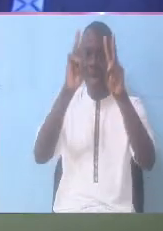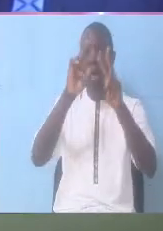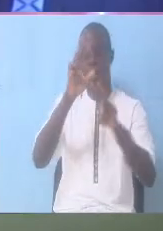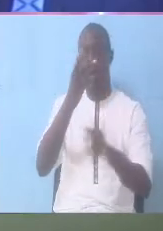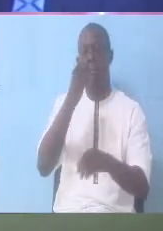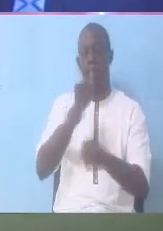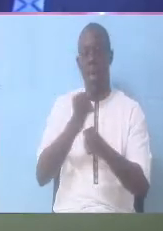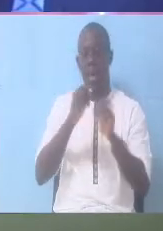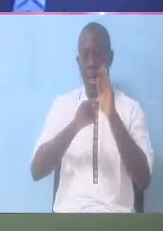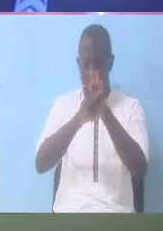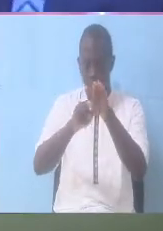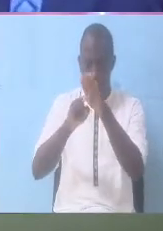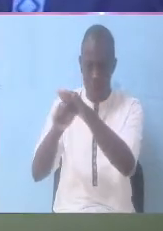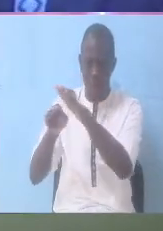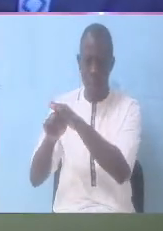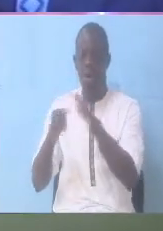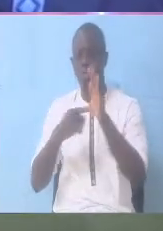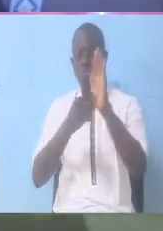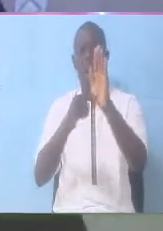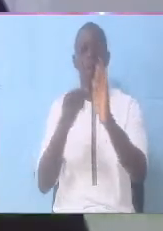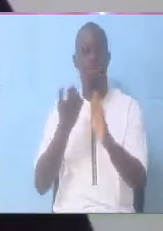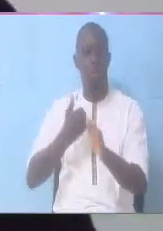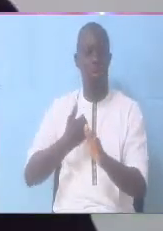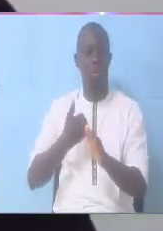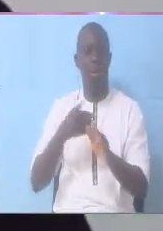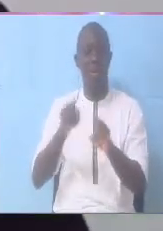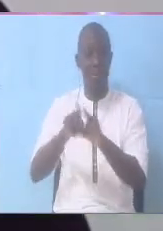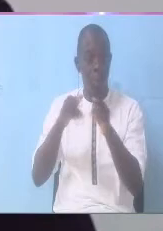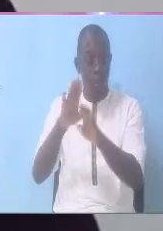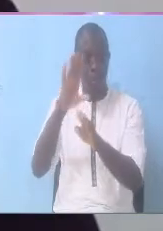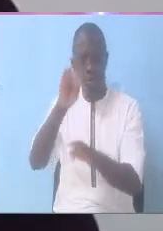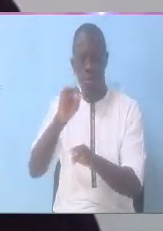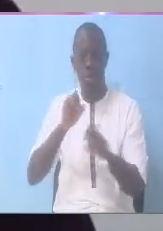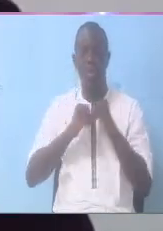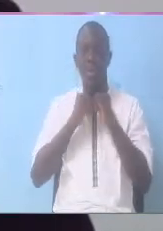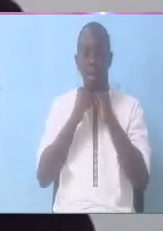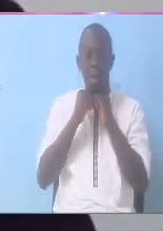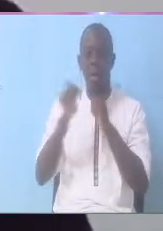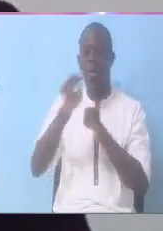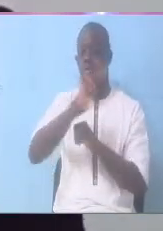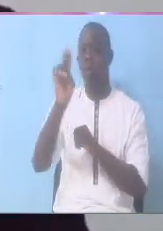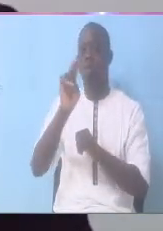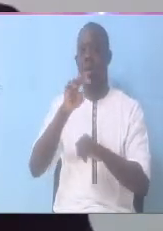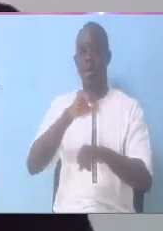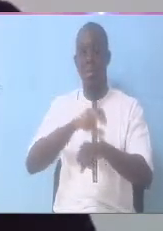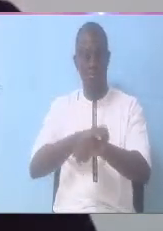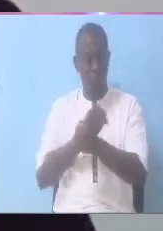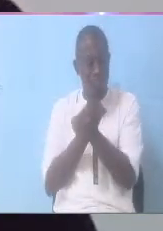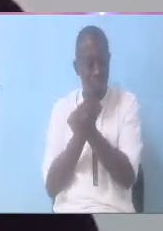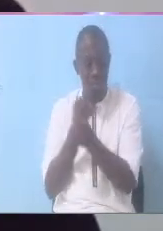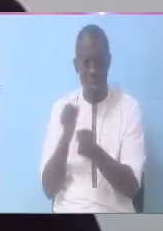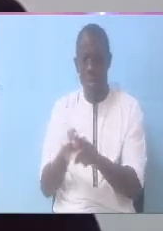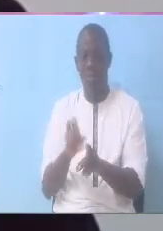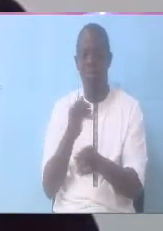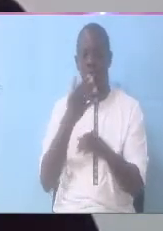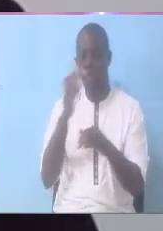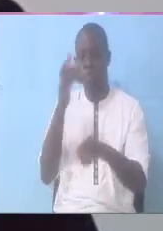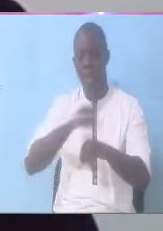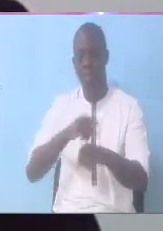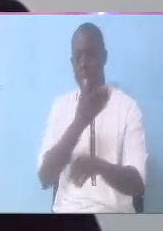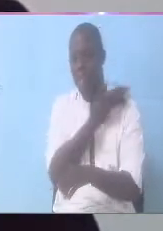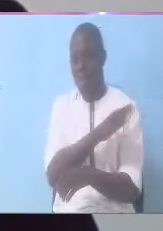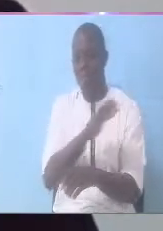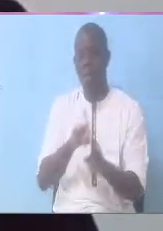Ay ñu fako bitun ko nun lata nun ñaming menketa Sana Sabali la wa mukuleti be wala jibari sayin Jammeh